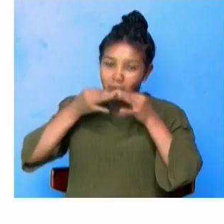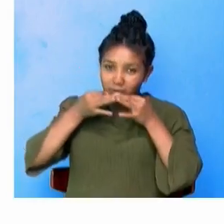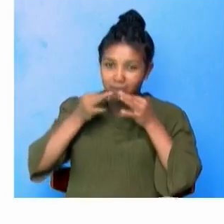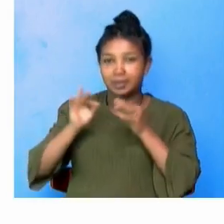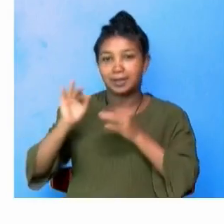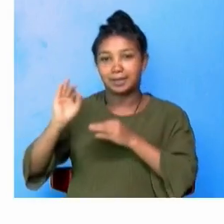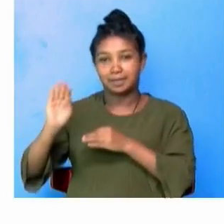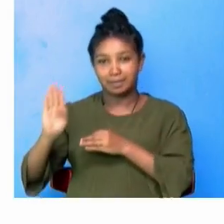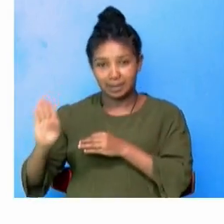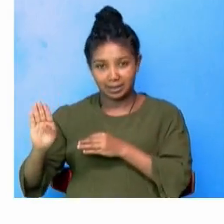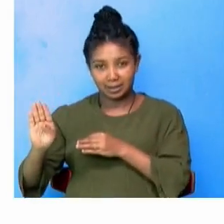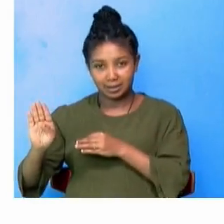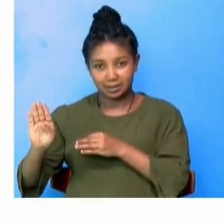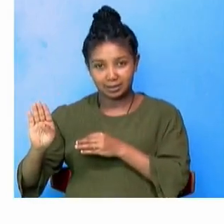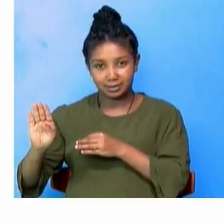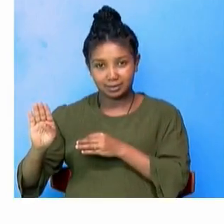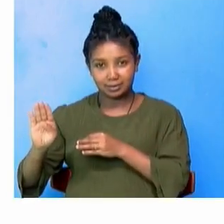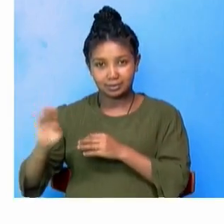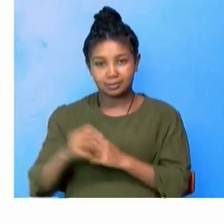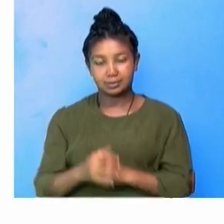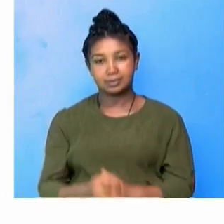B,